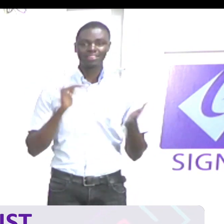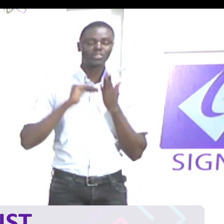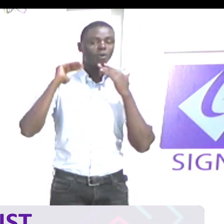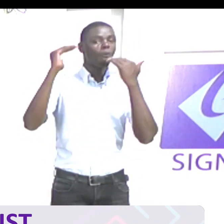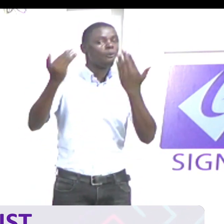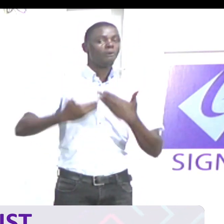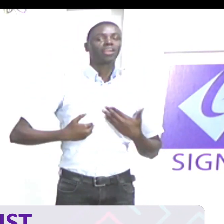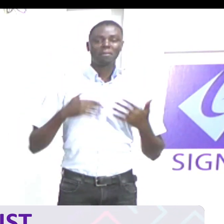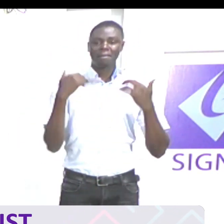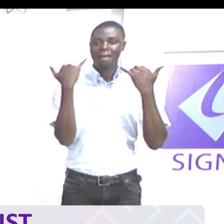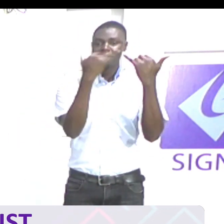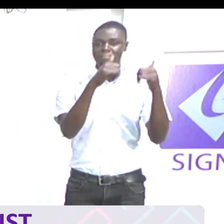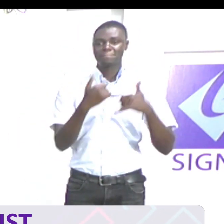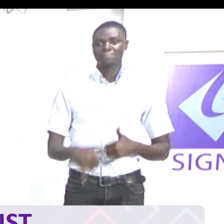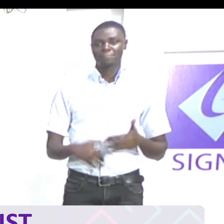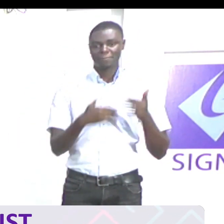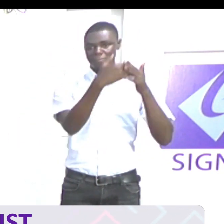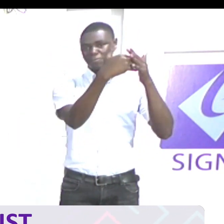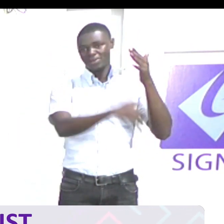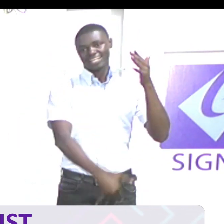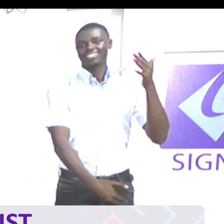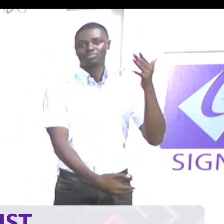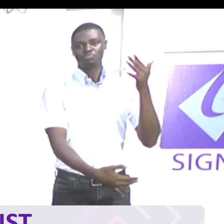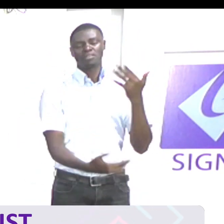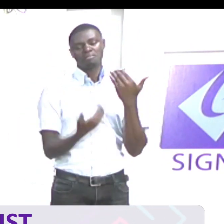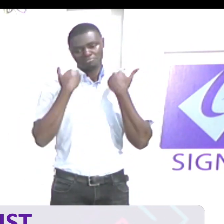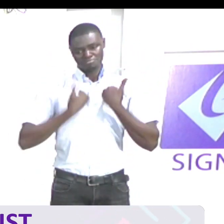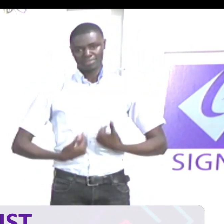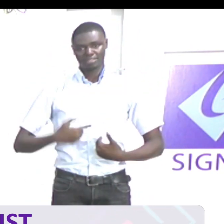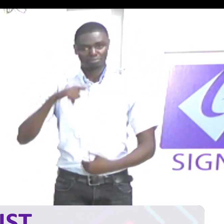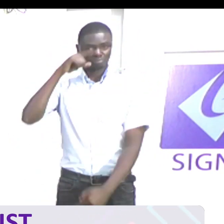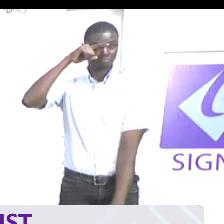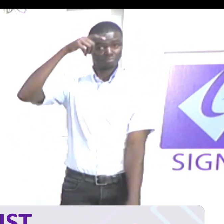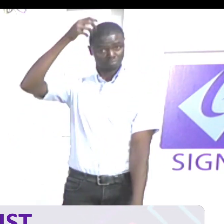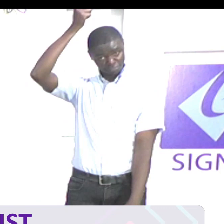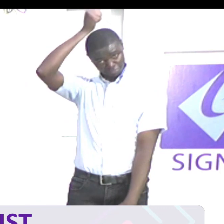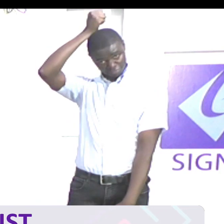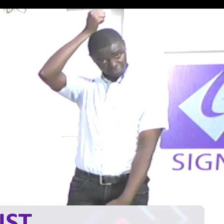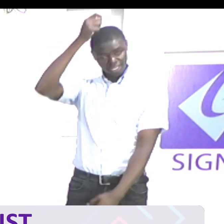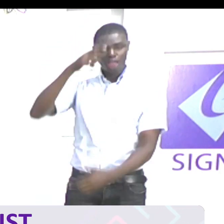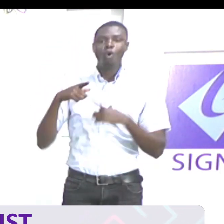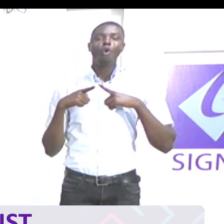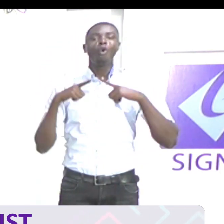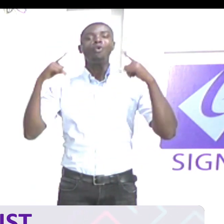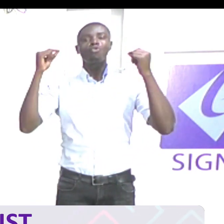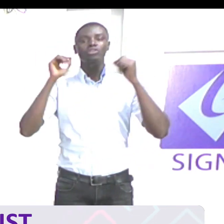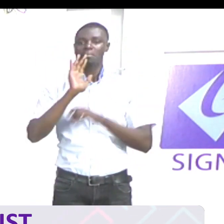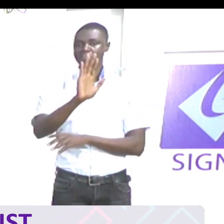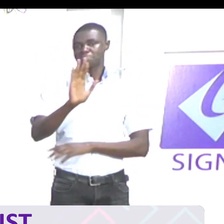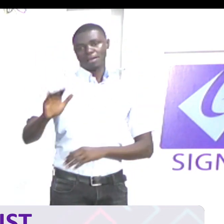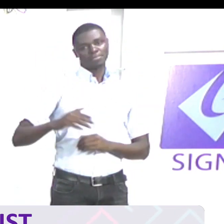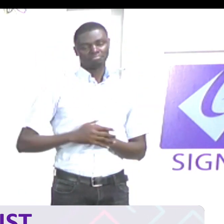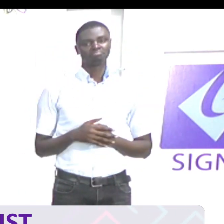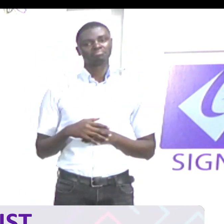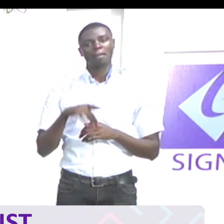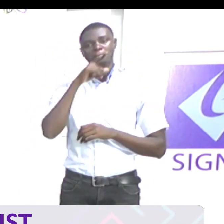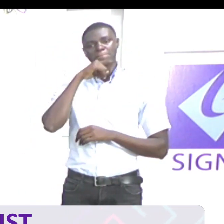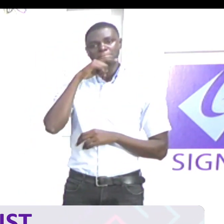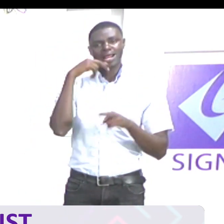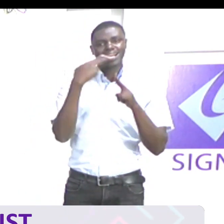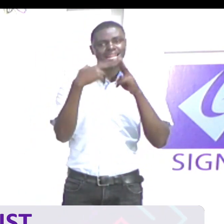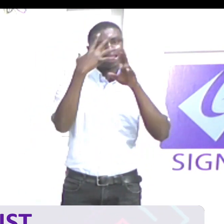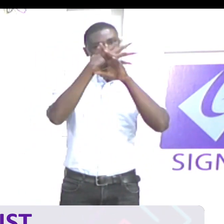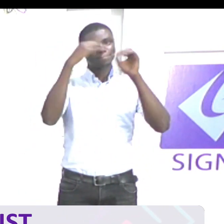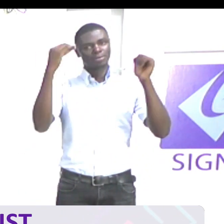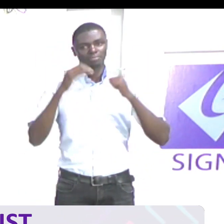the playlist, kind of the playlist gang manze. I go the name of Bill Clinton of them, yani na hudawa kwa sherehe, yani Mr President au sio? Na pale yani